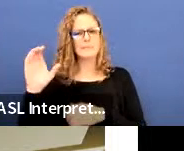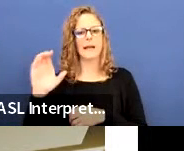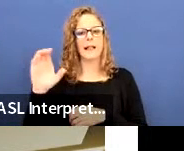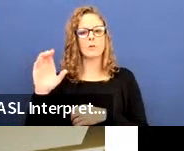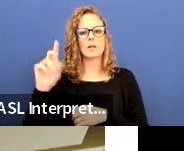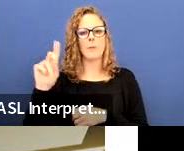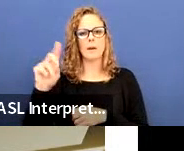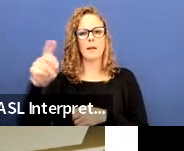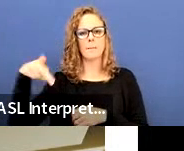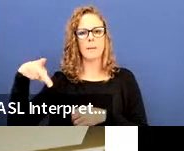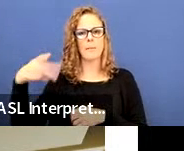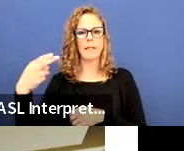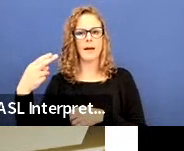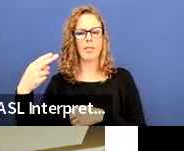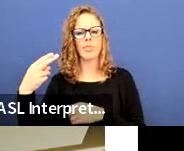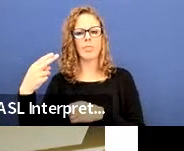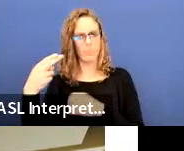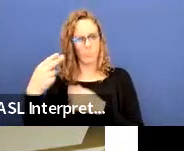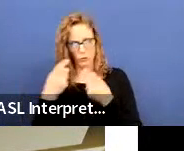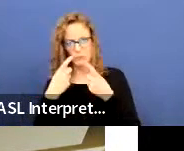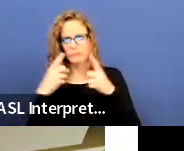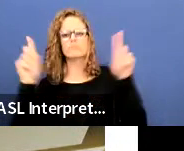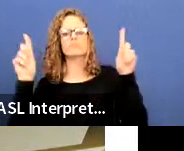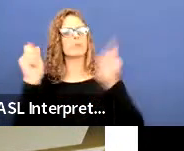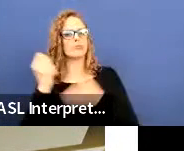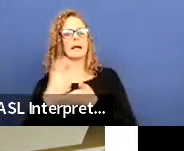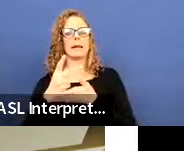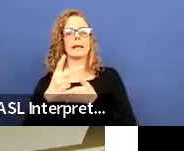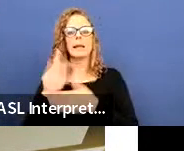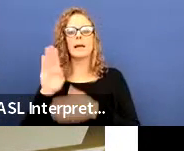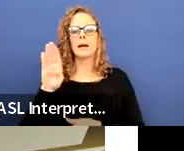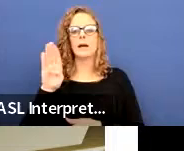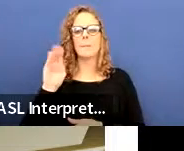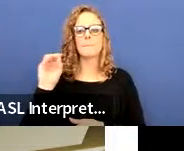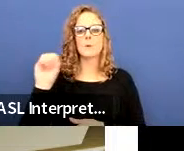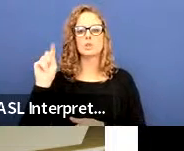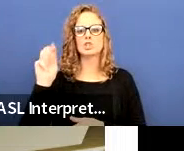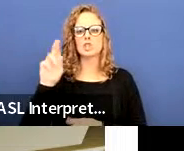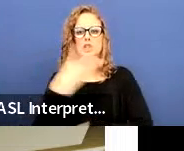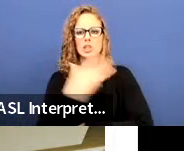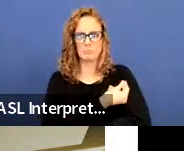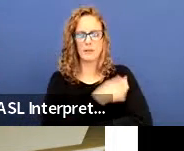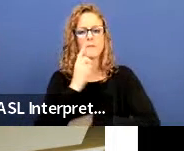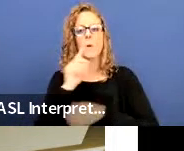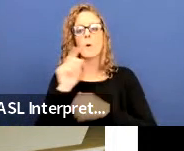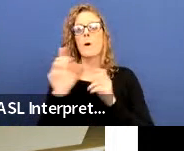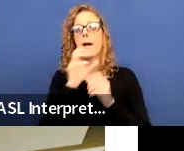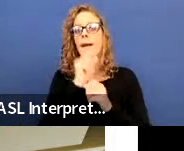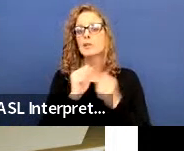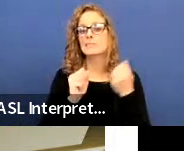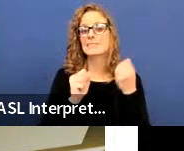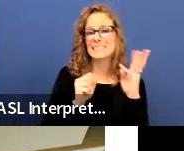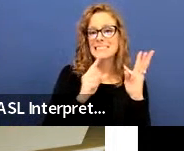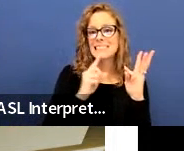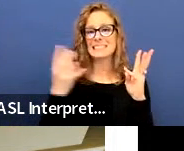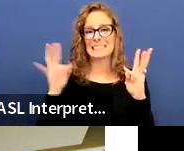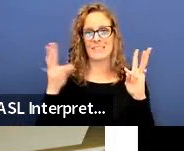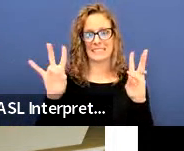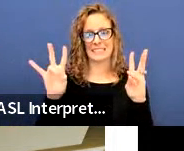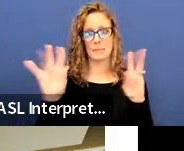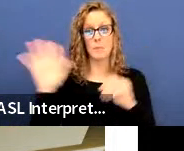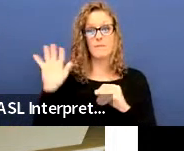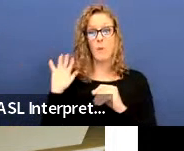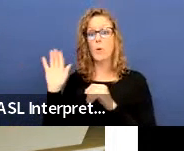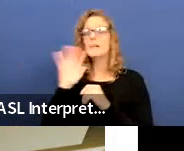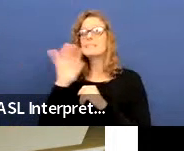Health recommended booster doses for people 16 and 17 years old. So this was previously it was 18 and